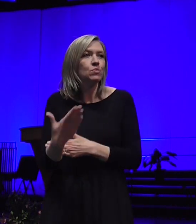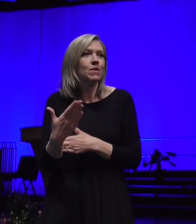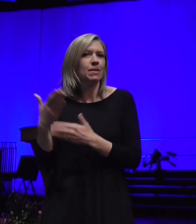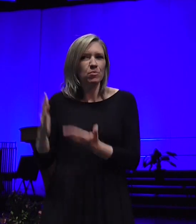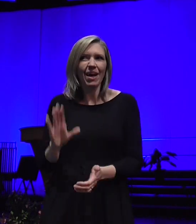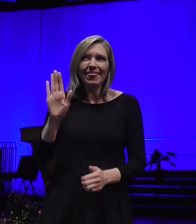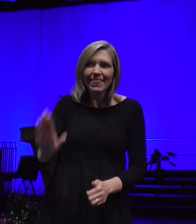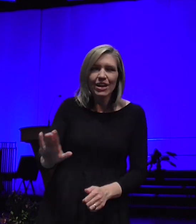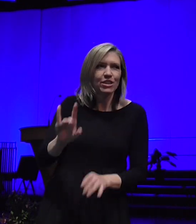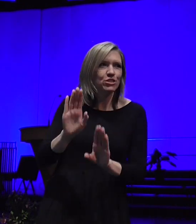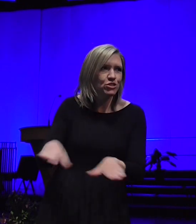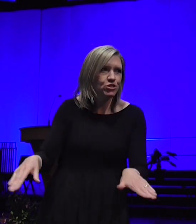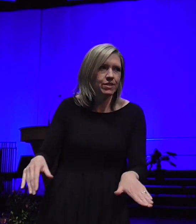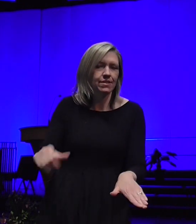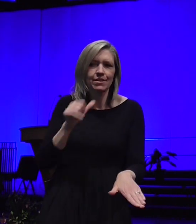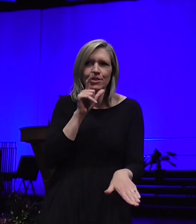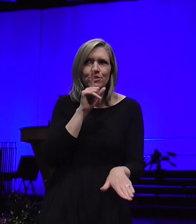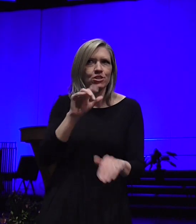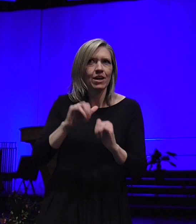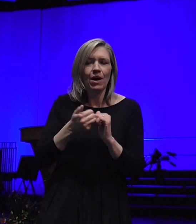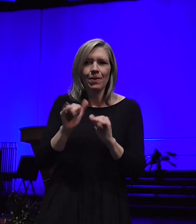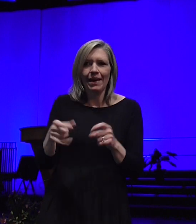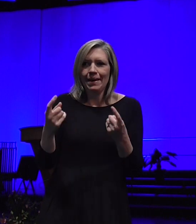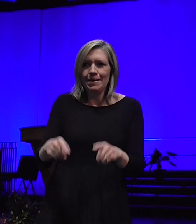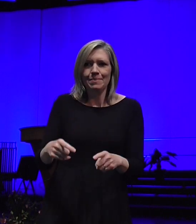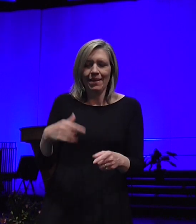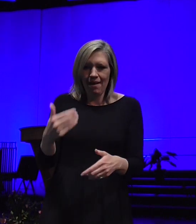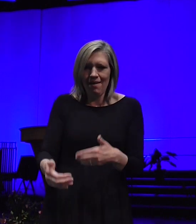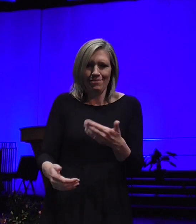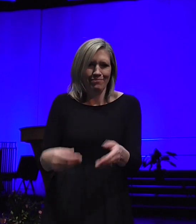kids. I don't know how that happened.